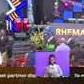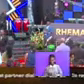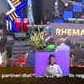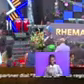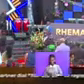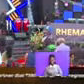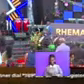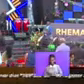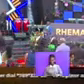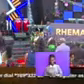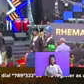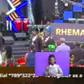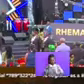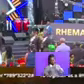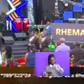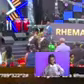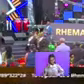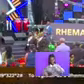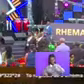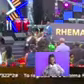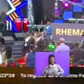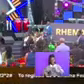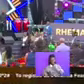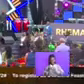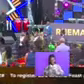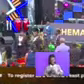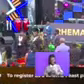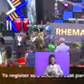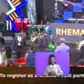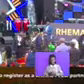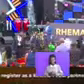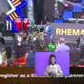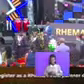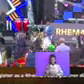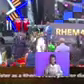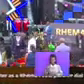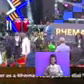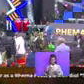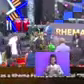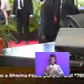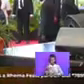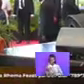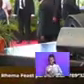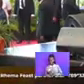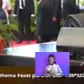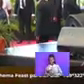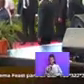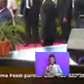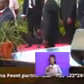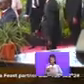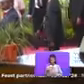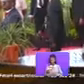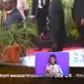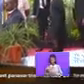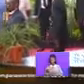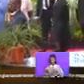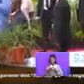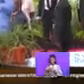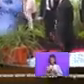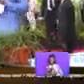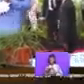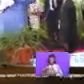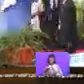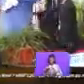quickly I want them to take it please rush rush somebody want four somebody want four how are they